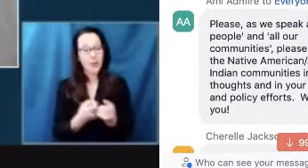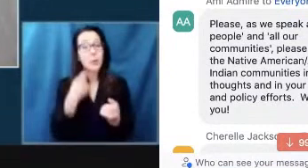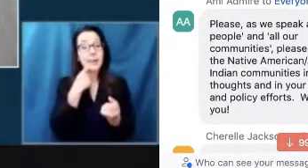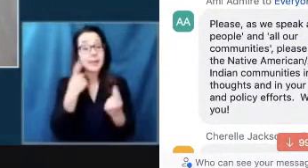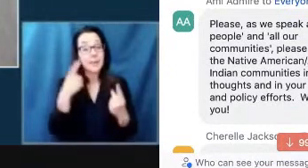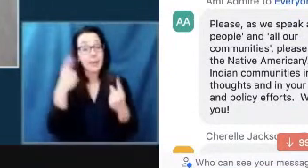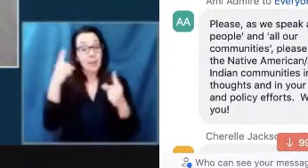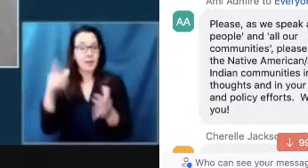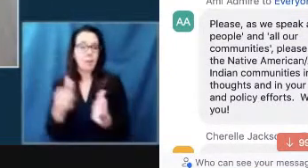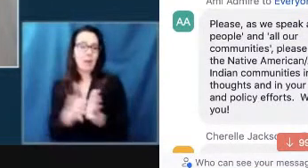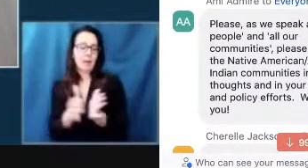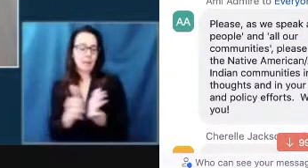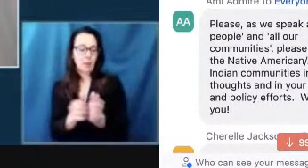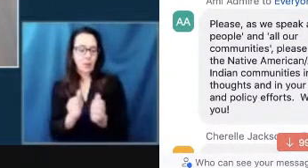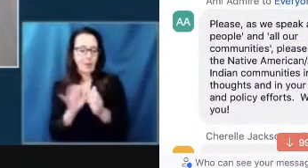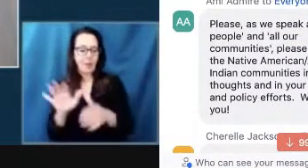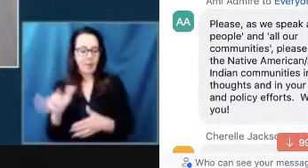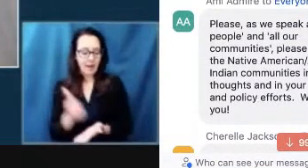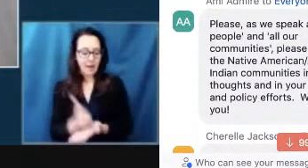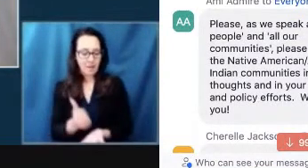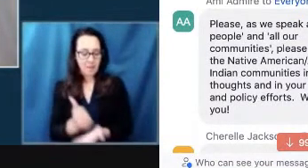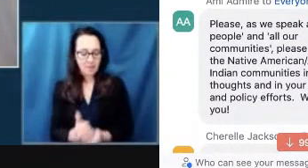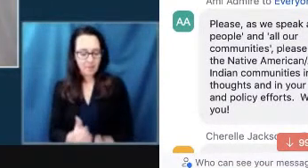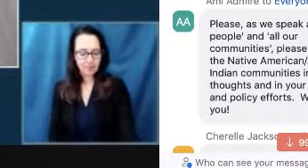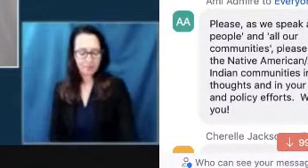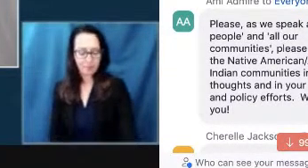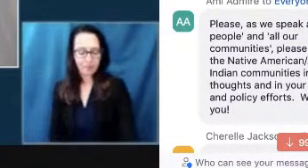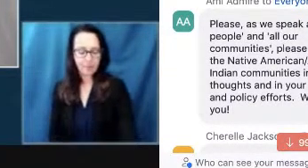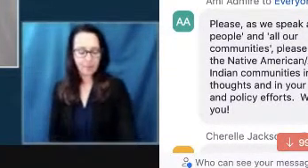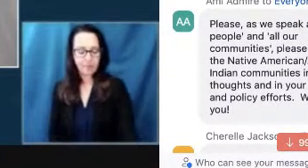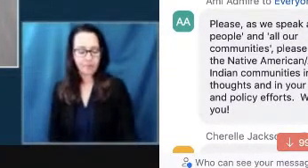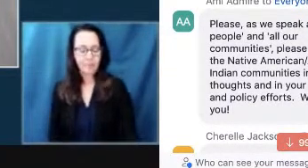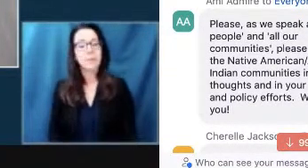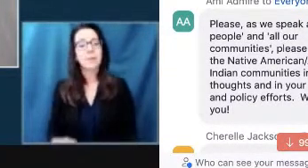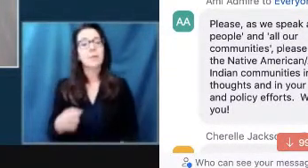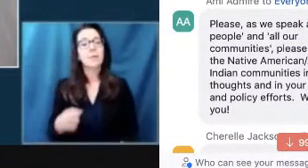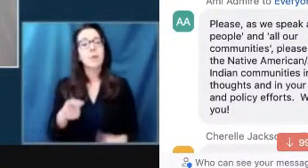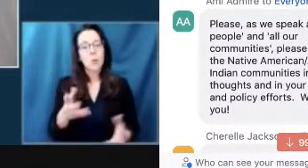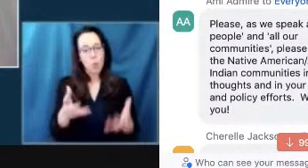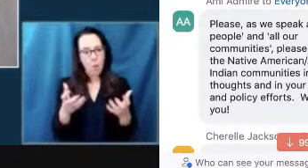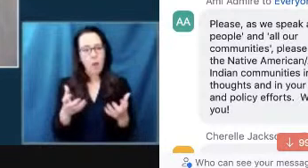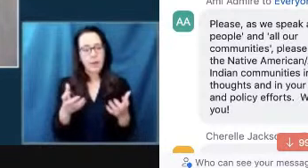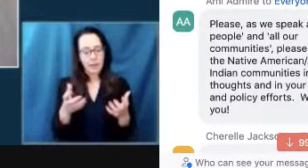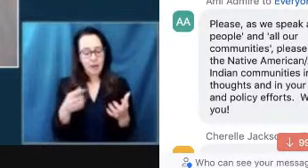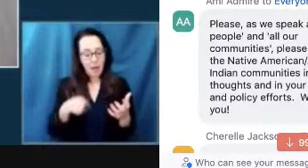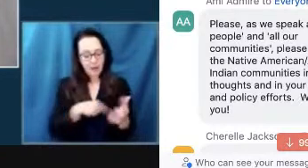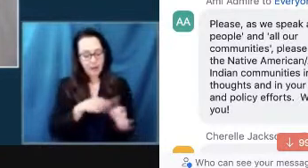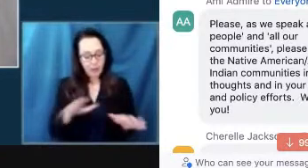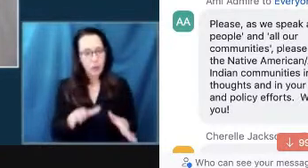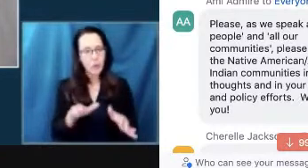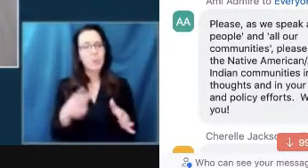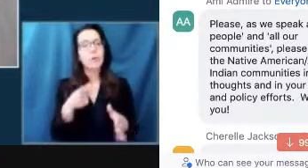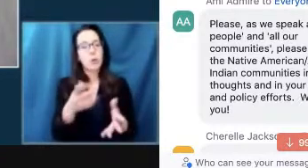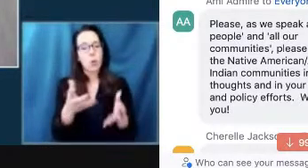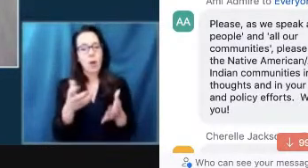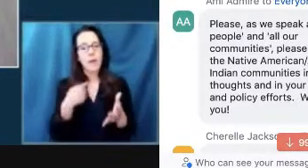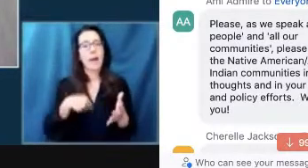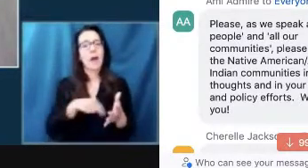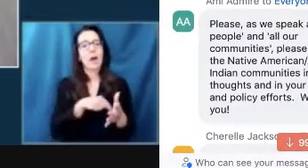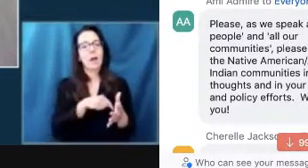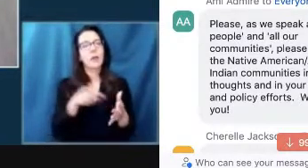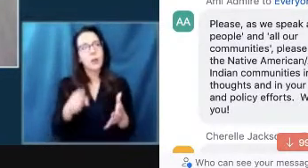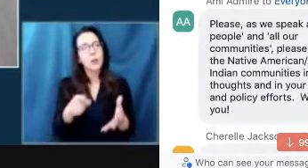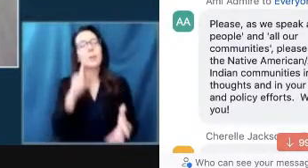without that help. We did things because you wanted us to do them and because you believed they were right for California.